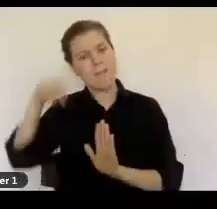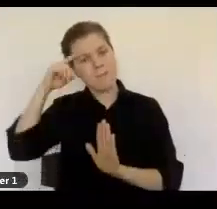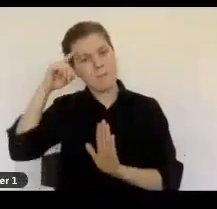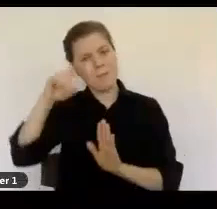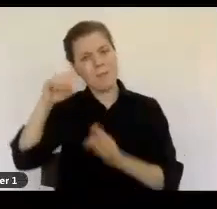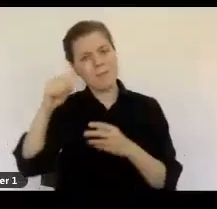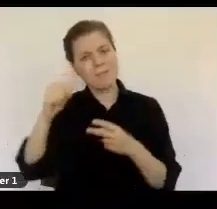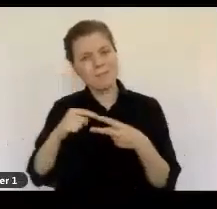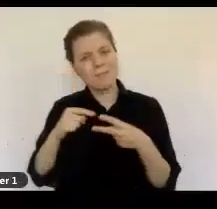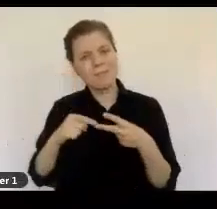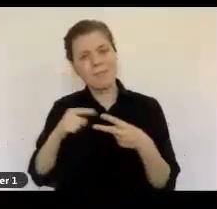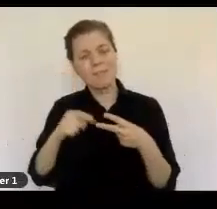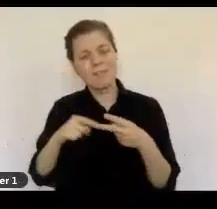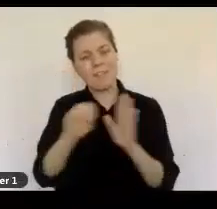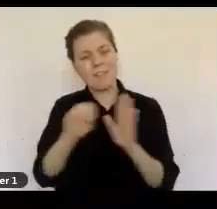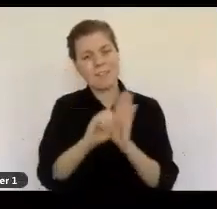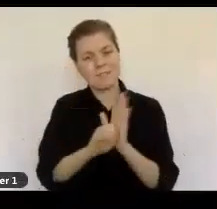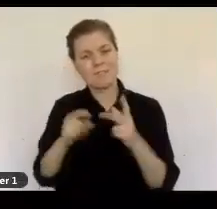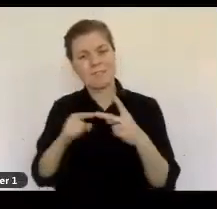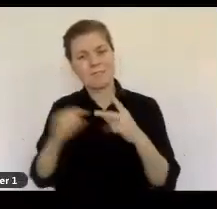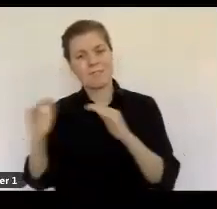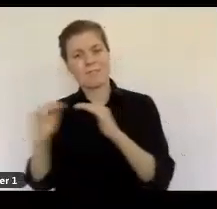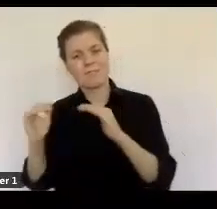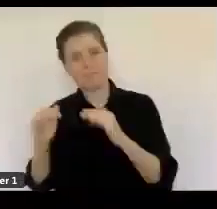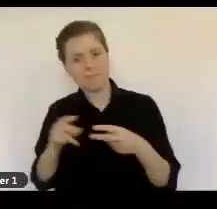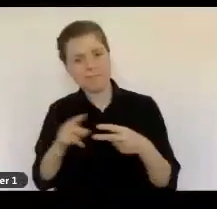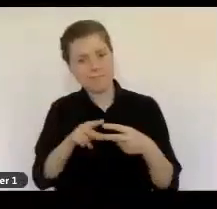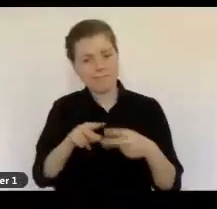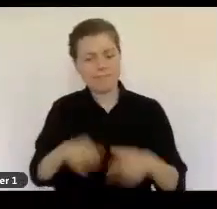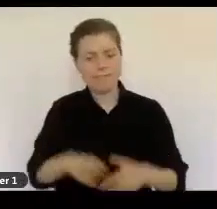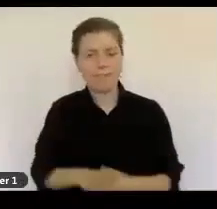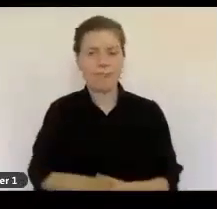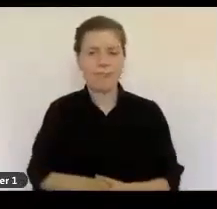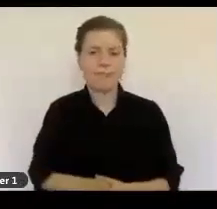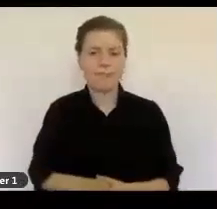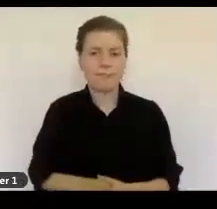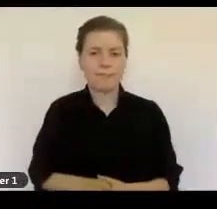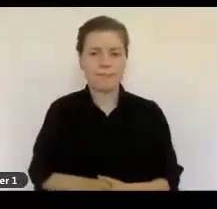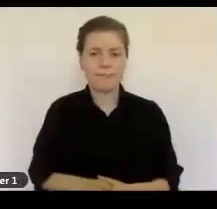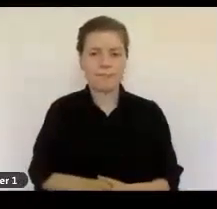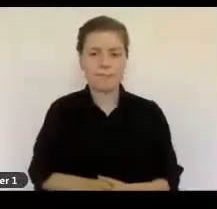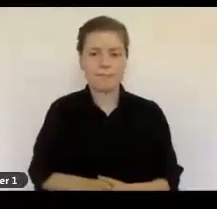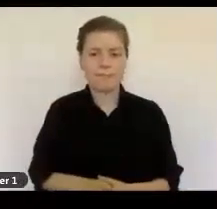into things beforehand and not on the fly. So